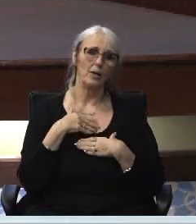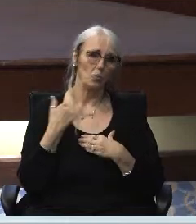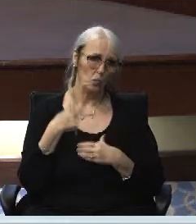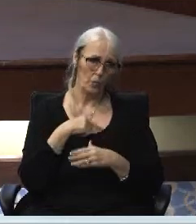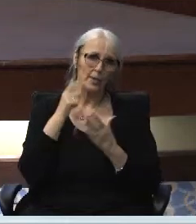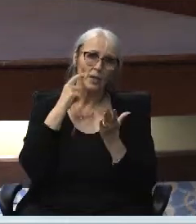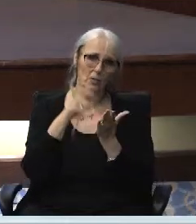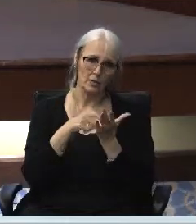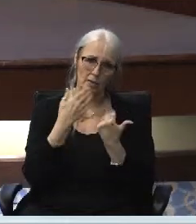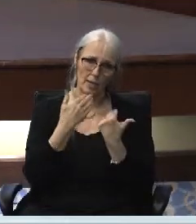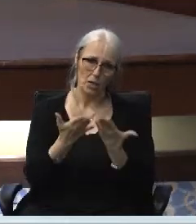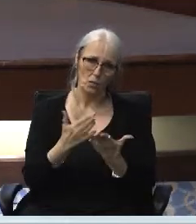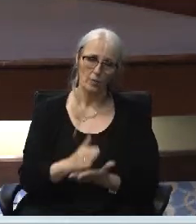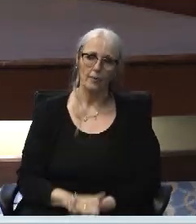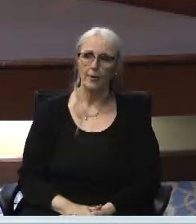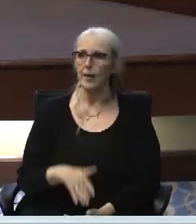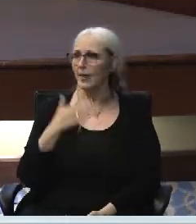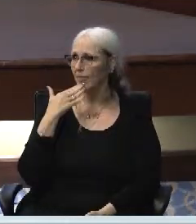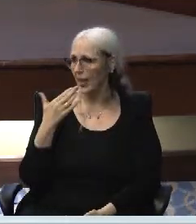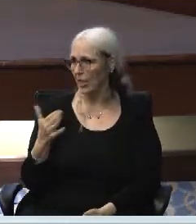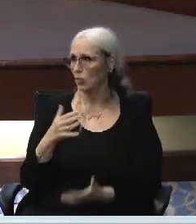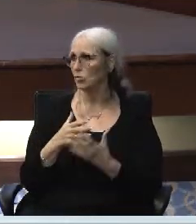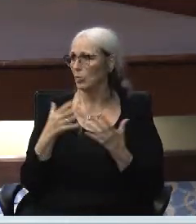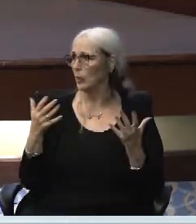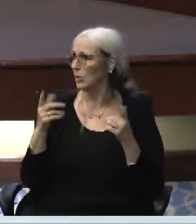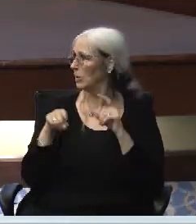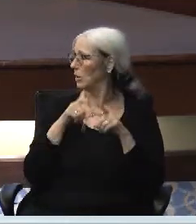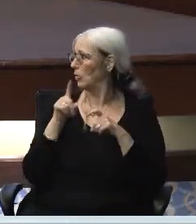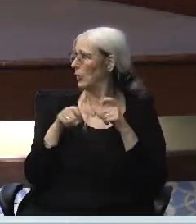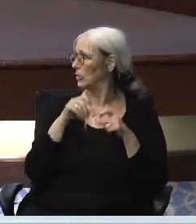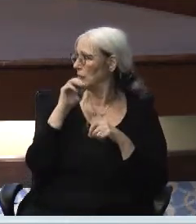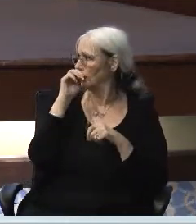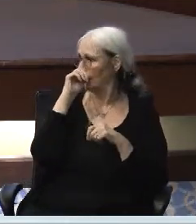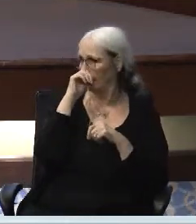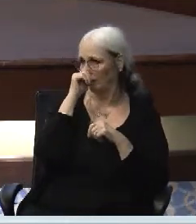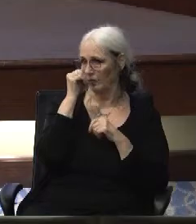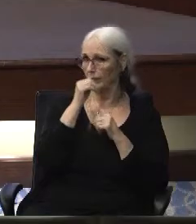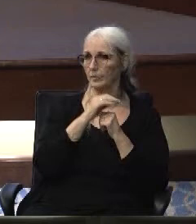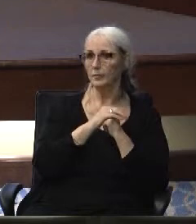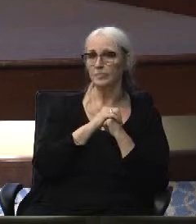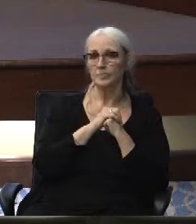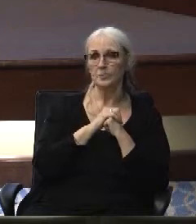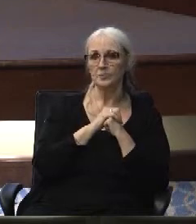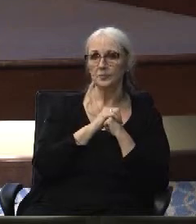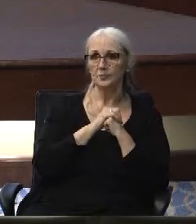all. Thank you so much. Any questions for Ms. Mallory?